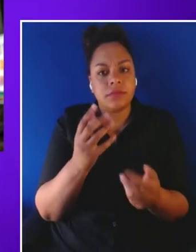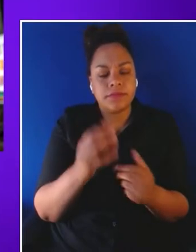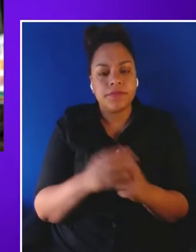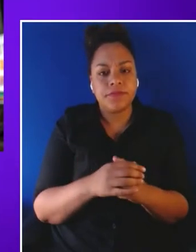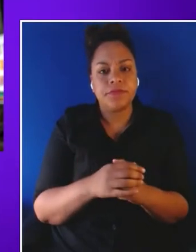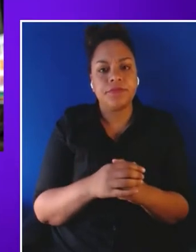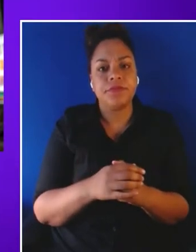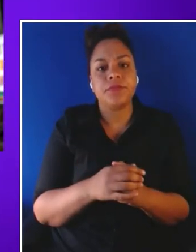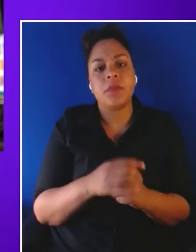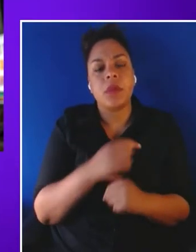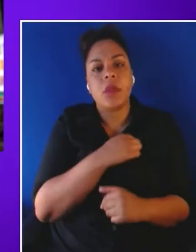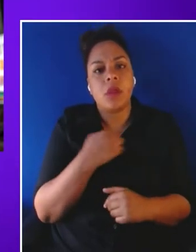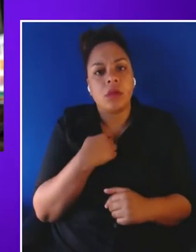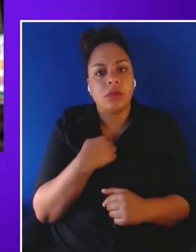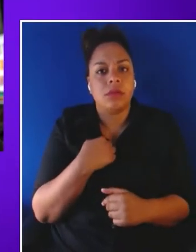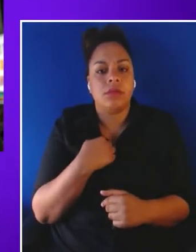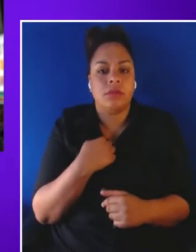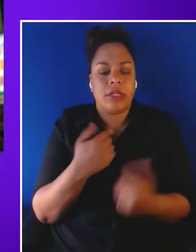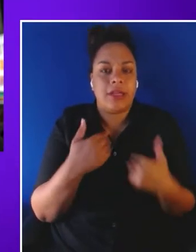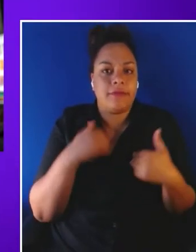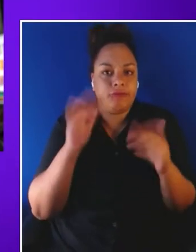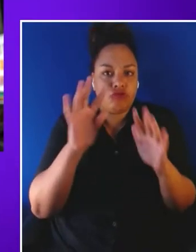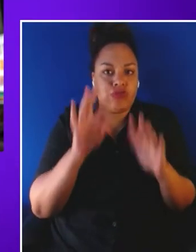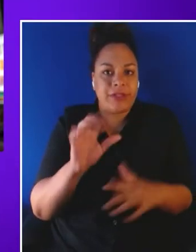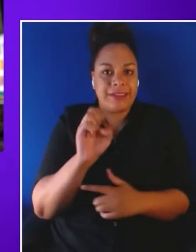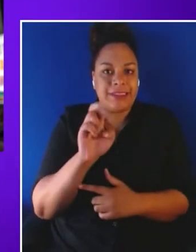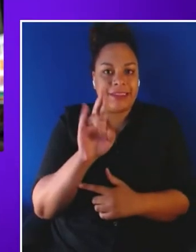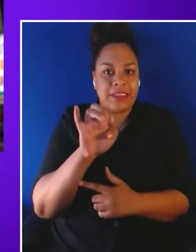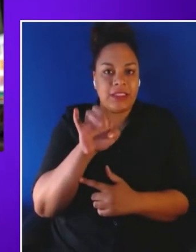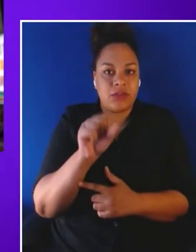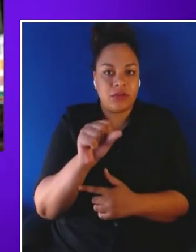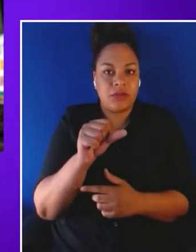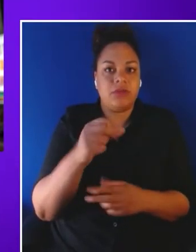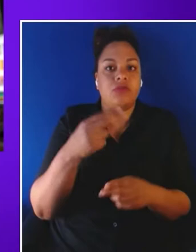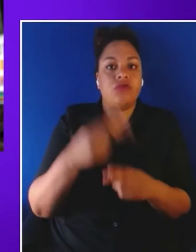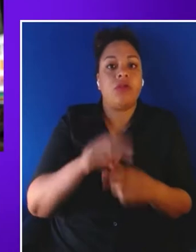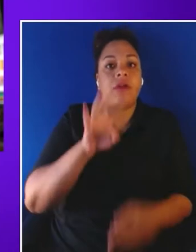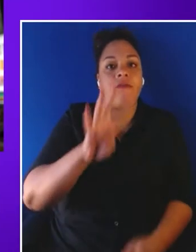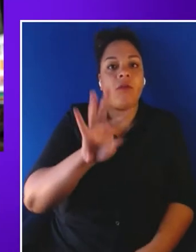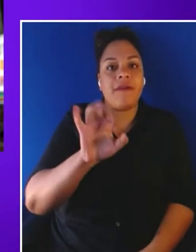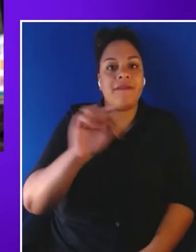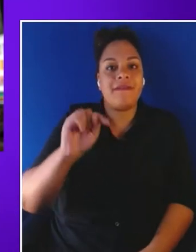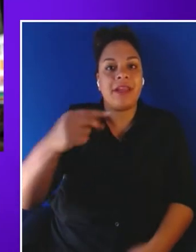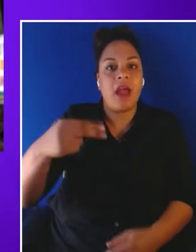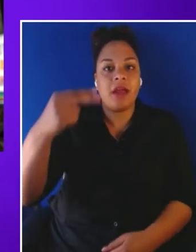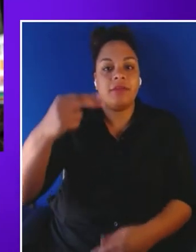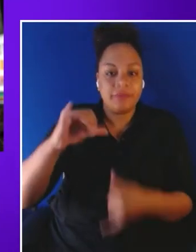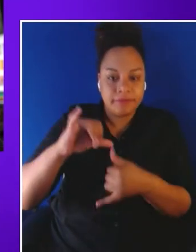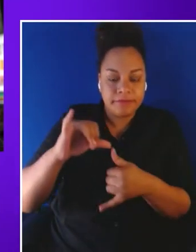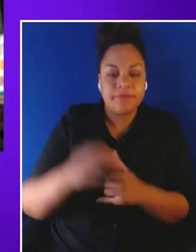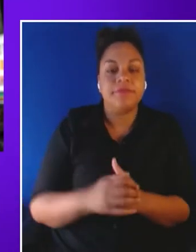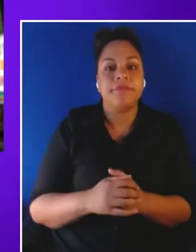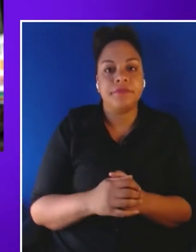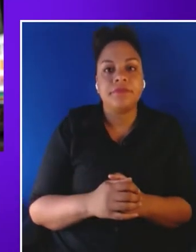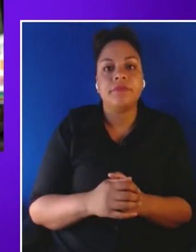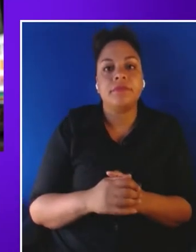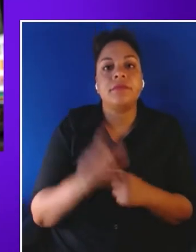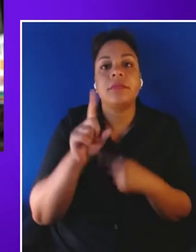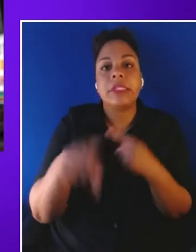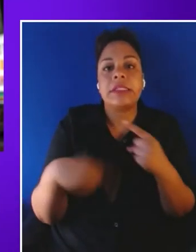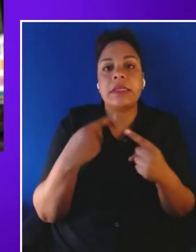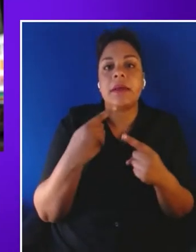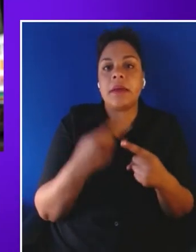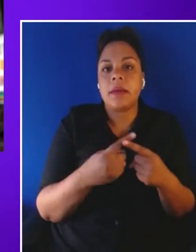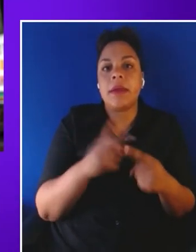very nice series called 4 Feet High. It's a series about disability and